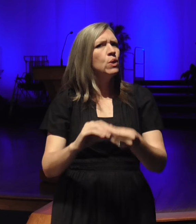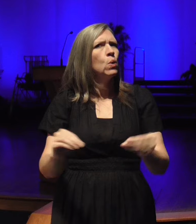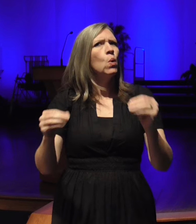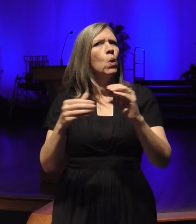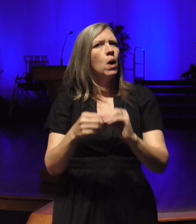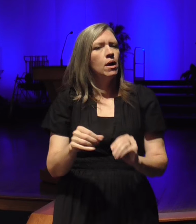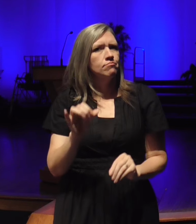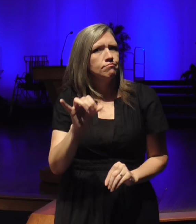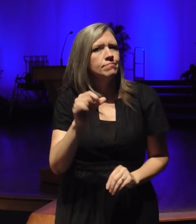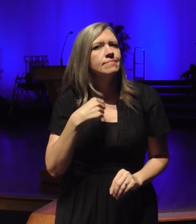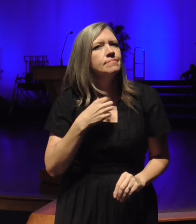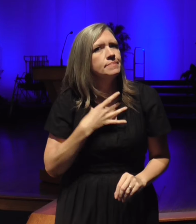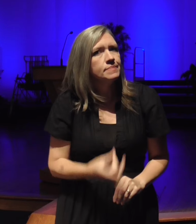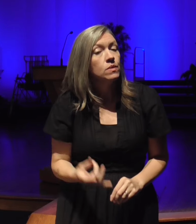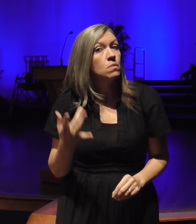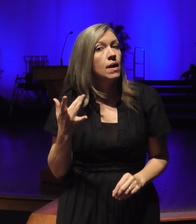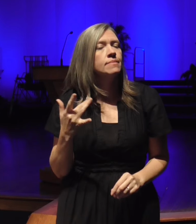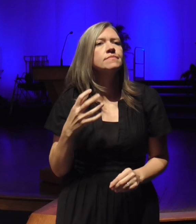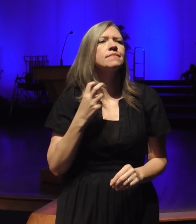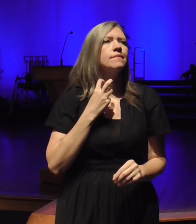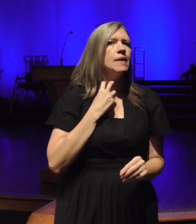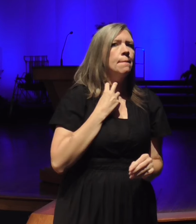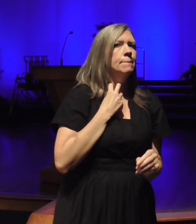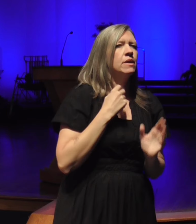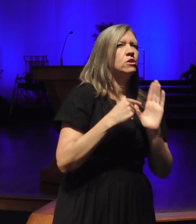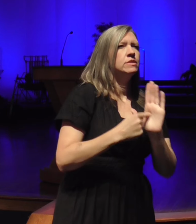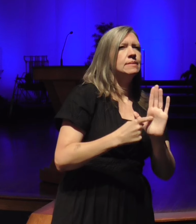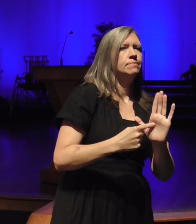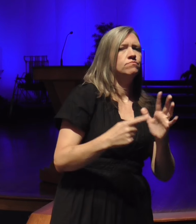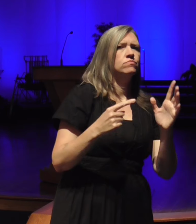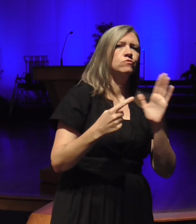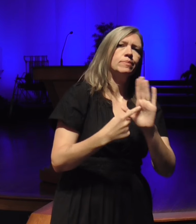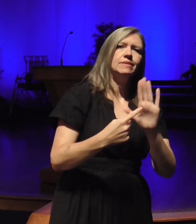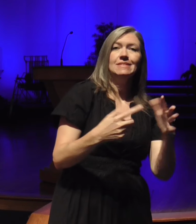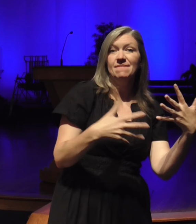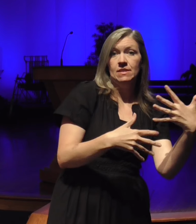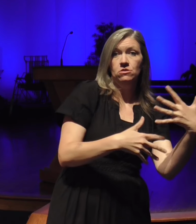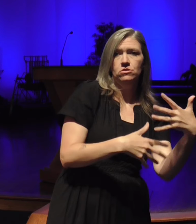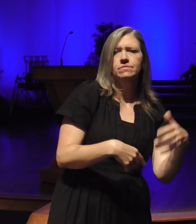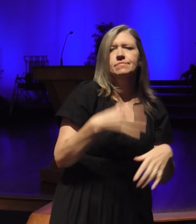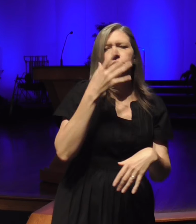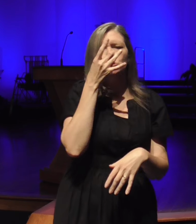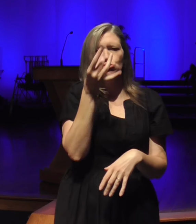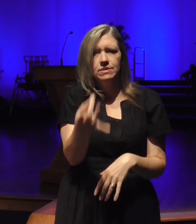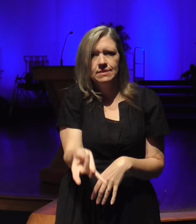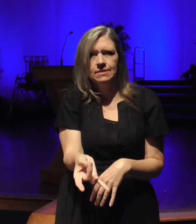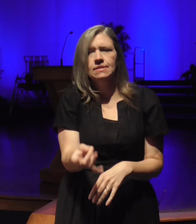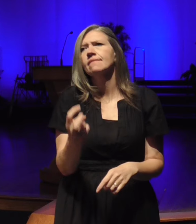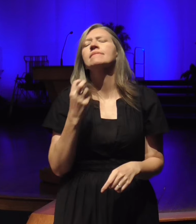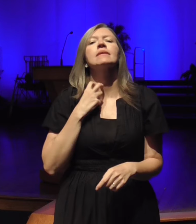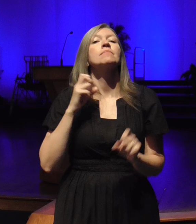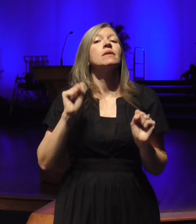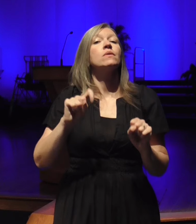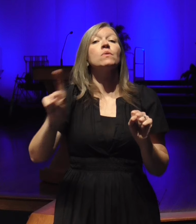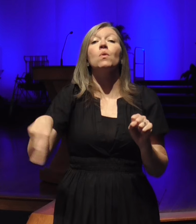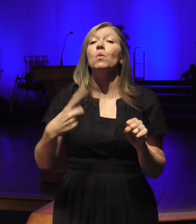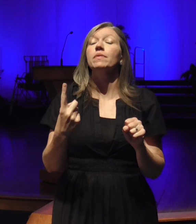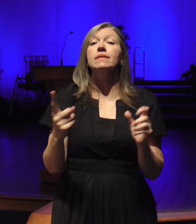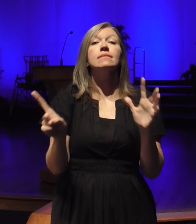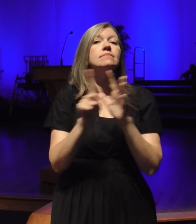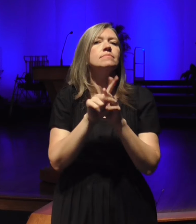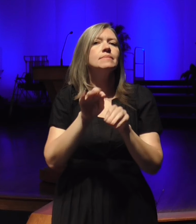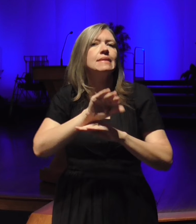Okay, I hope I don't mess it up. But the vampire lore, I like the vampire lore because the vampire symbolizes fear,